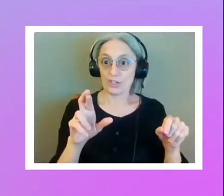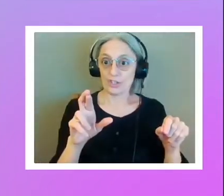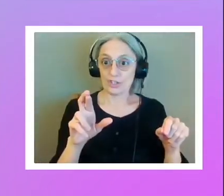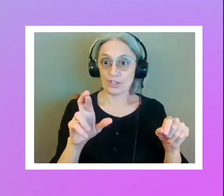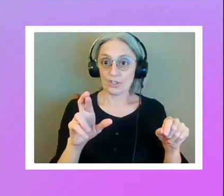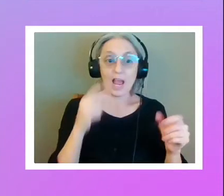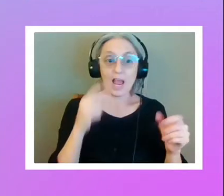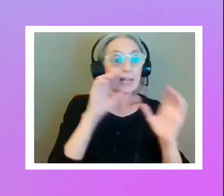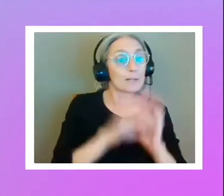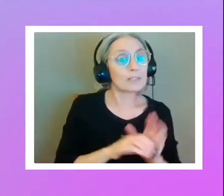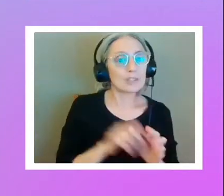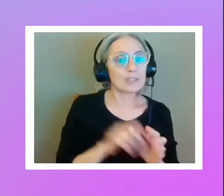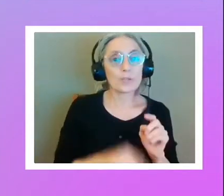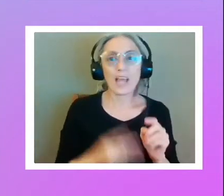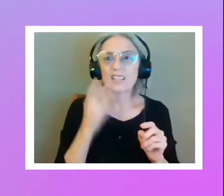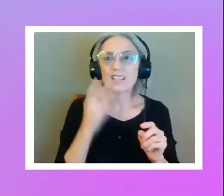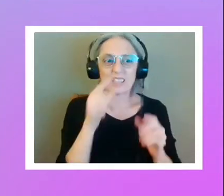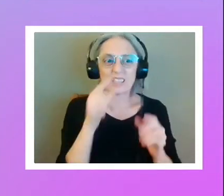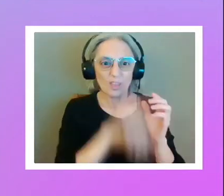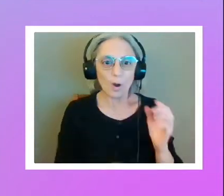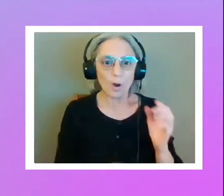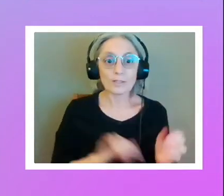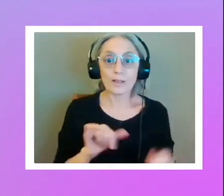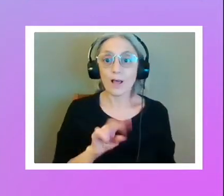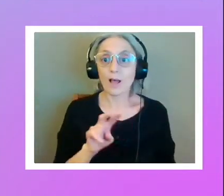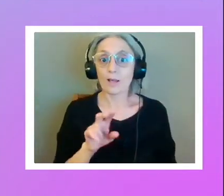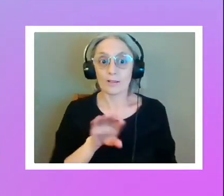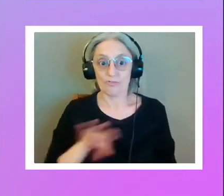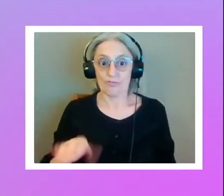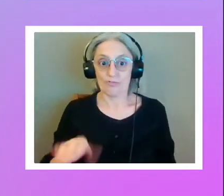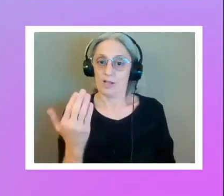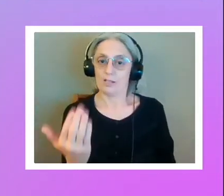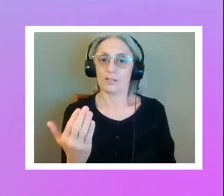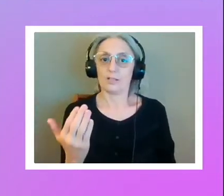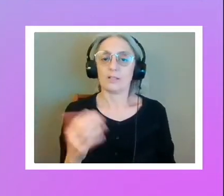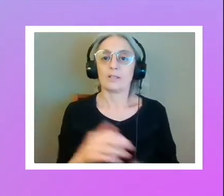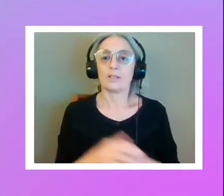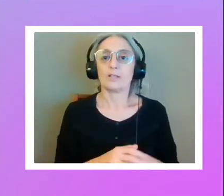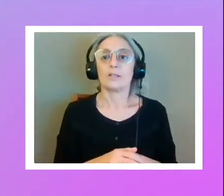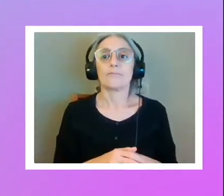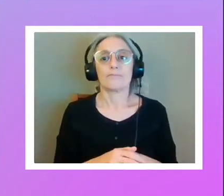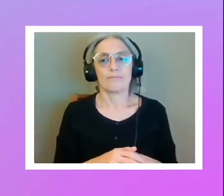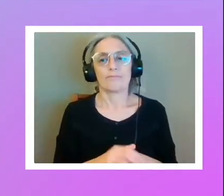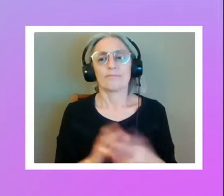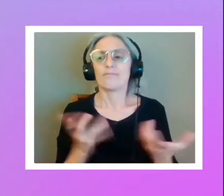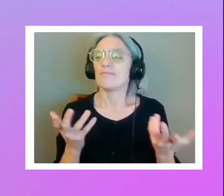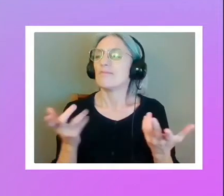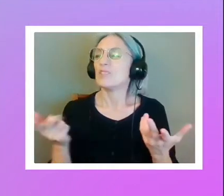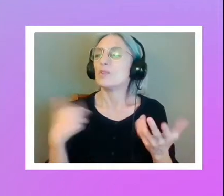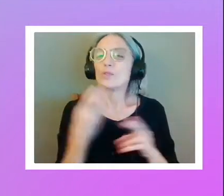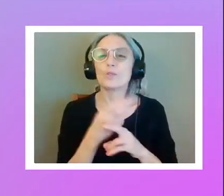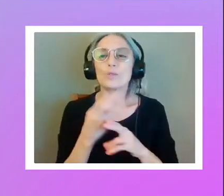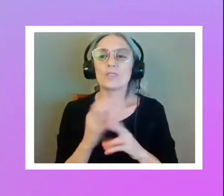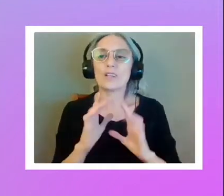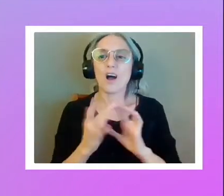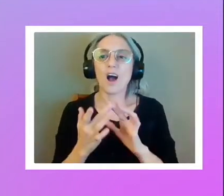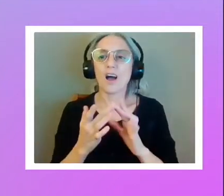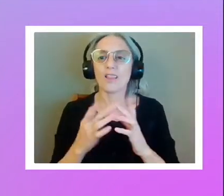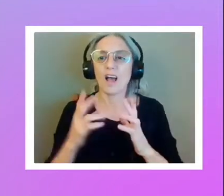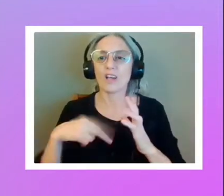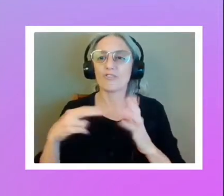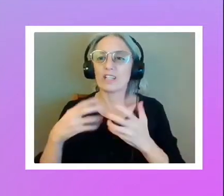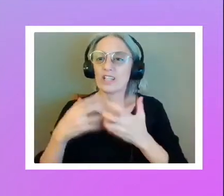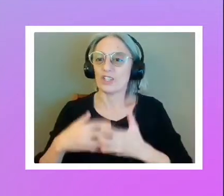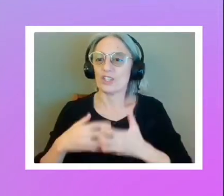email? You, like many visibly impaired people on online readers, would feel as though you were not